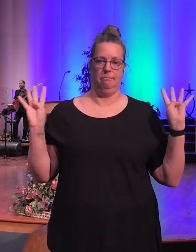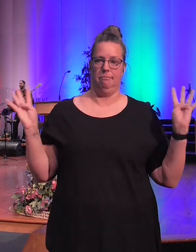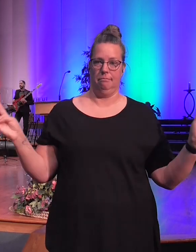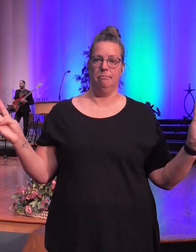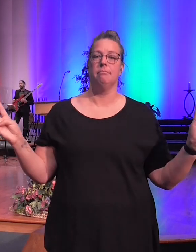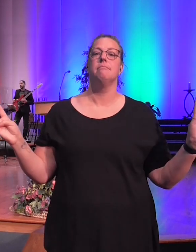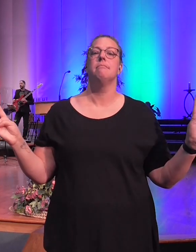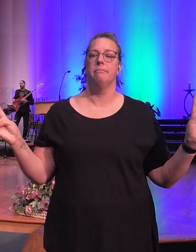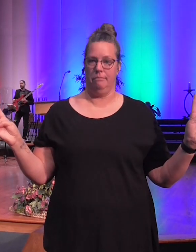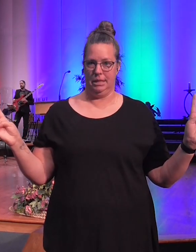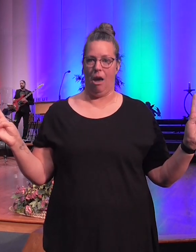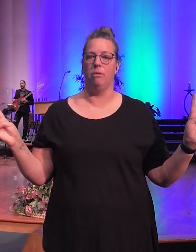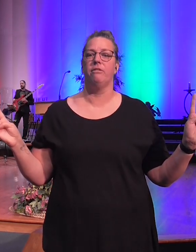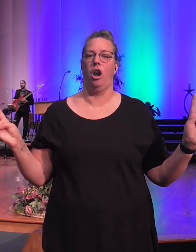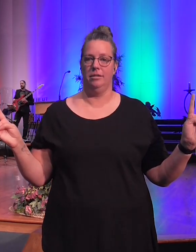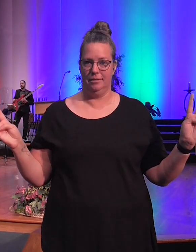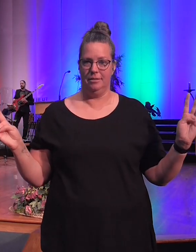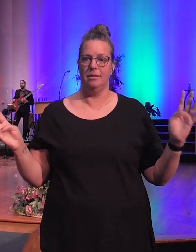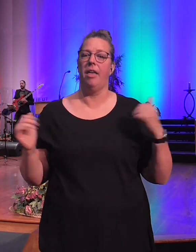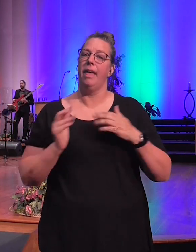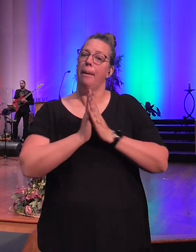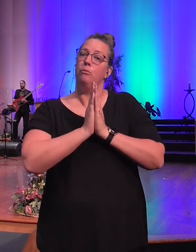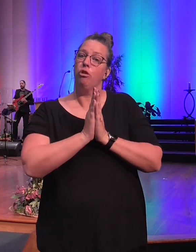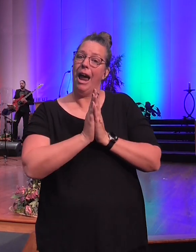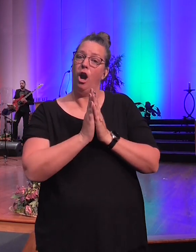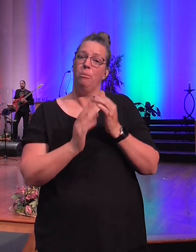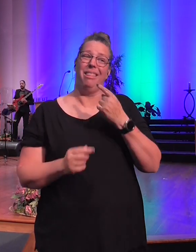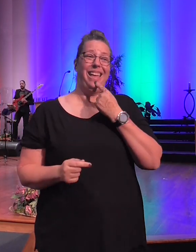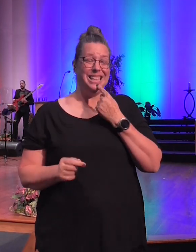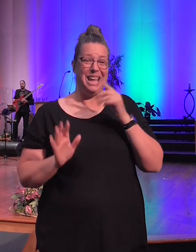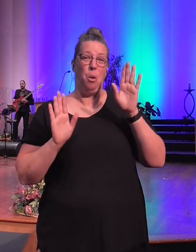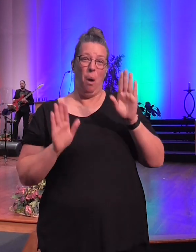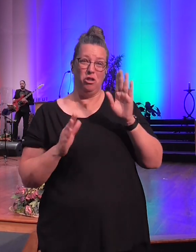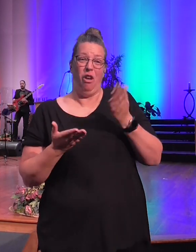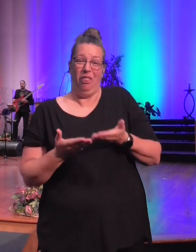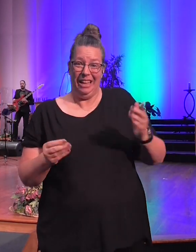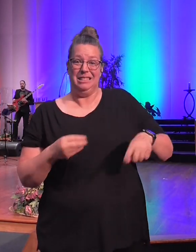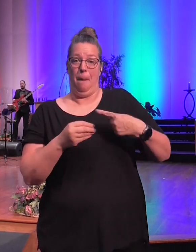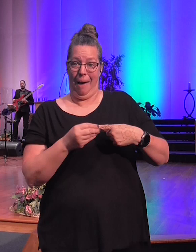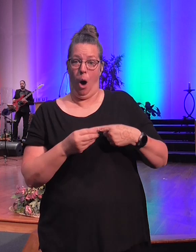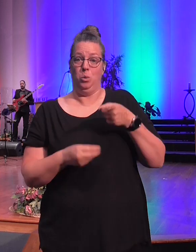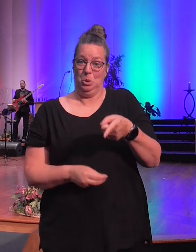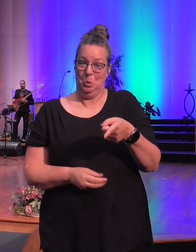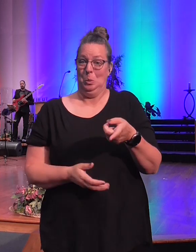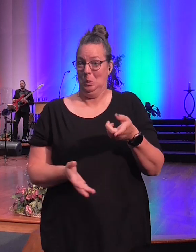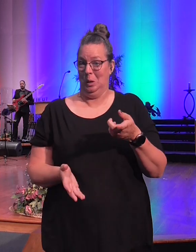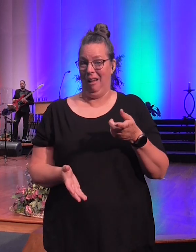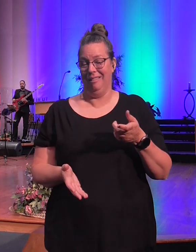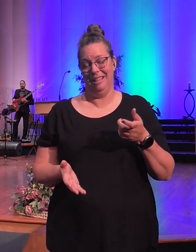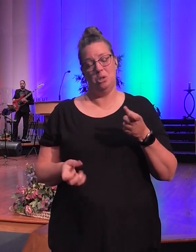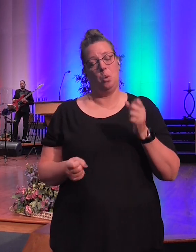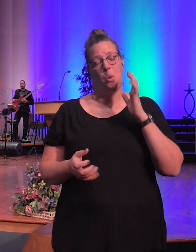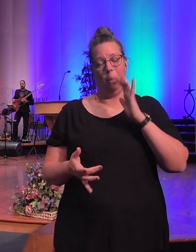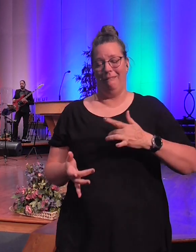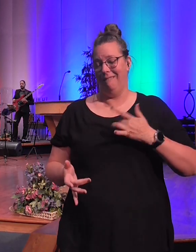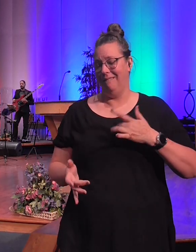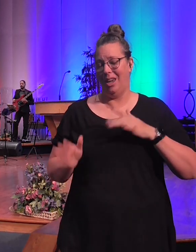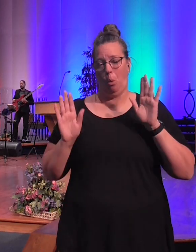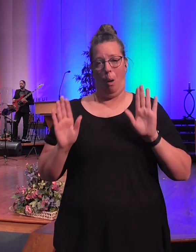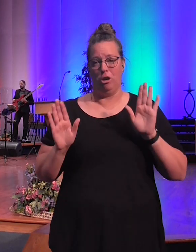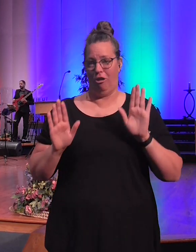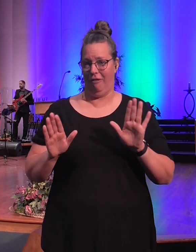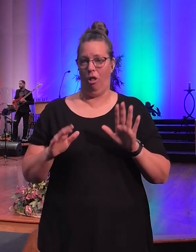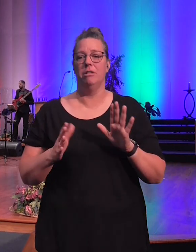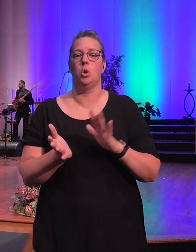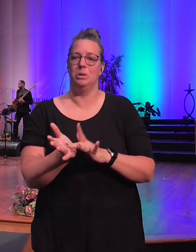partners and letting them not only pray for us, but they say really wonderful things about us too. So you leave feeling wonderful and transformed. So please take